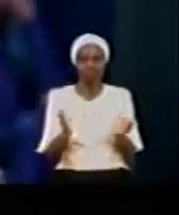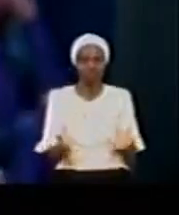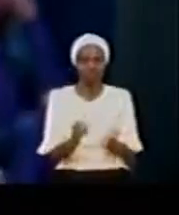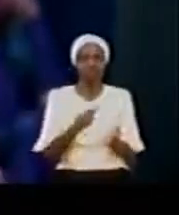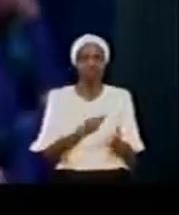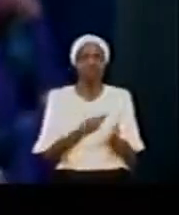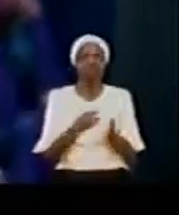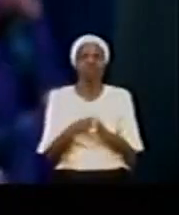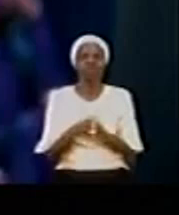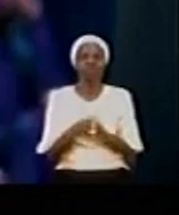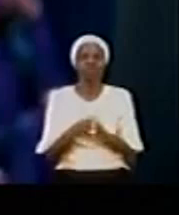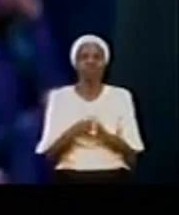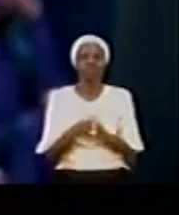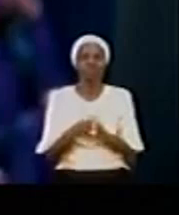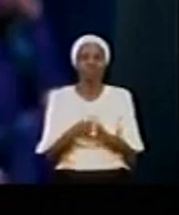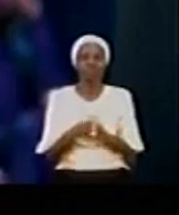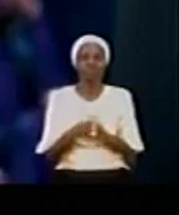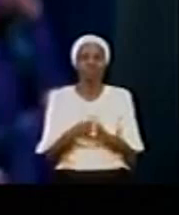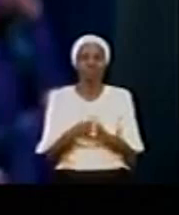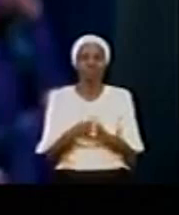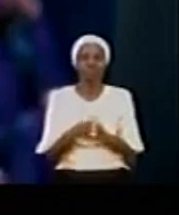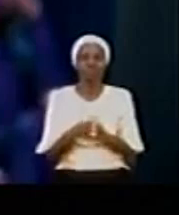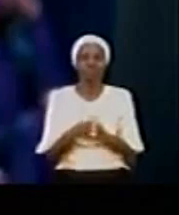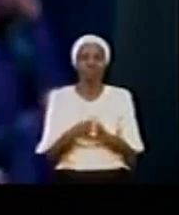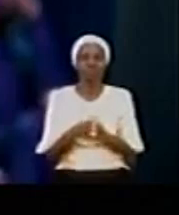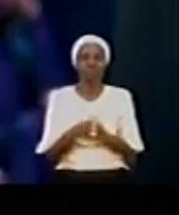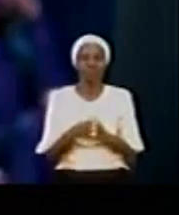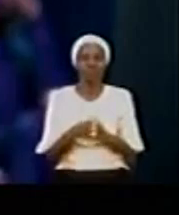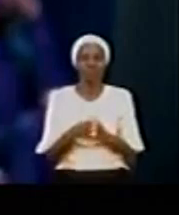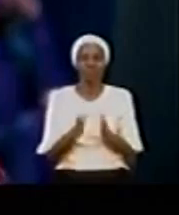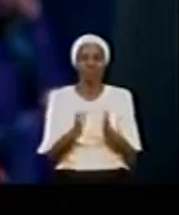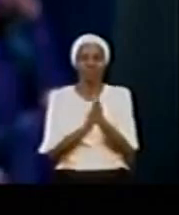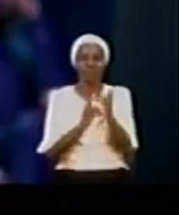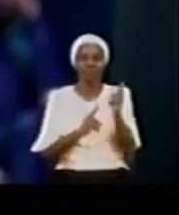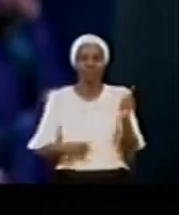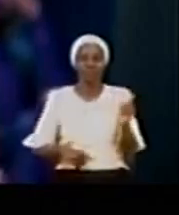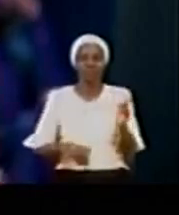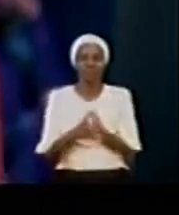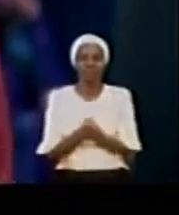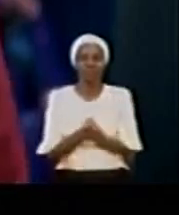Lord. I discovered that last year,